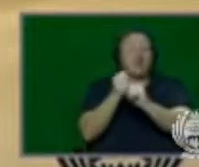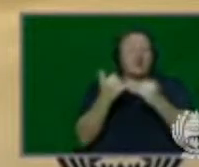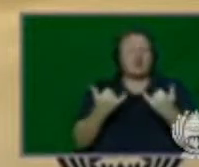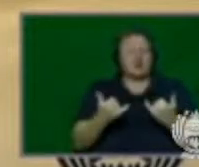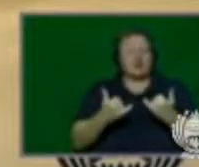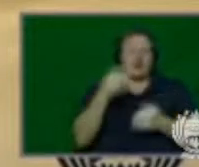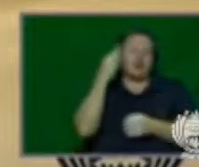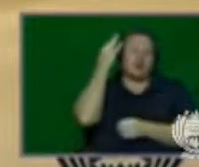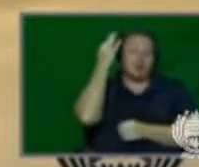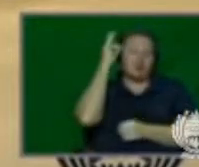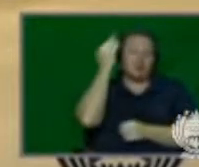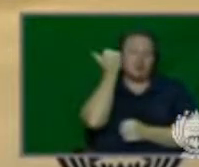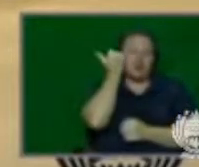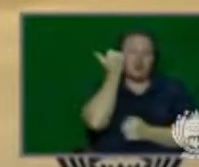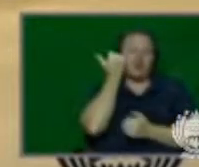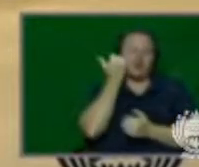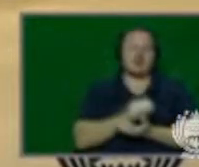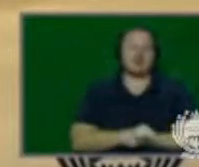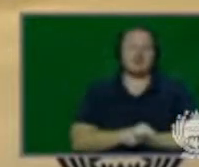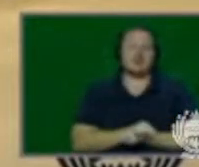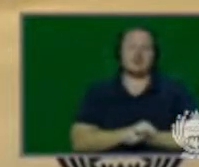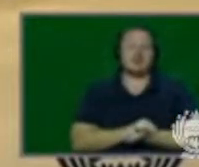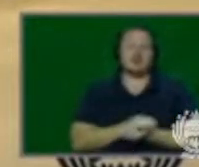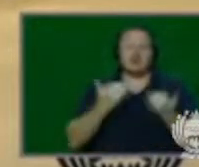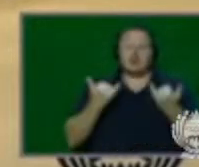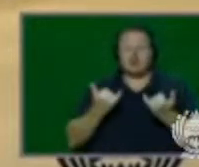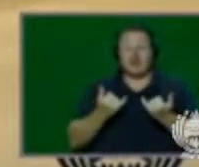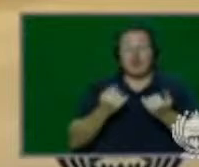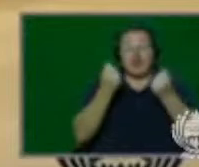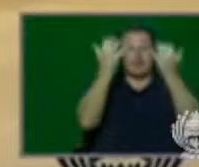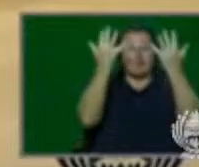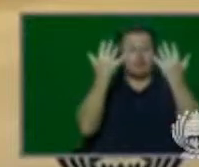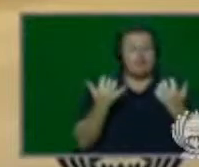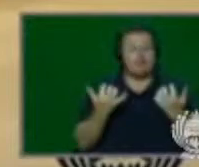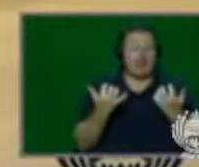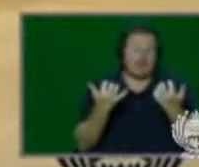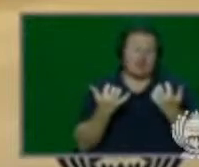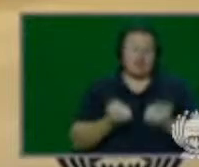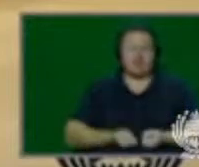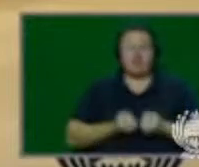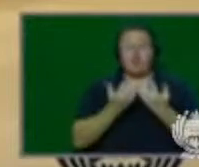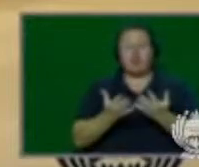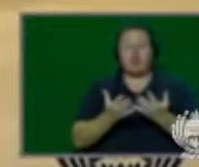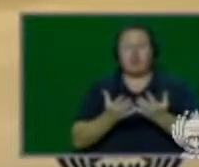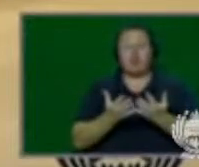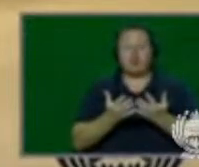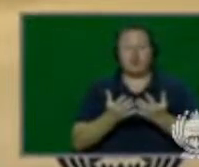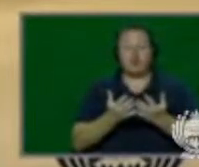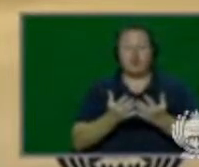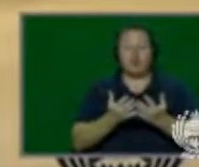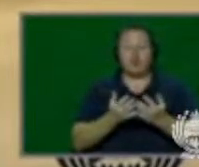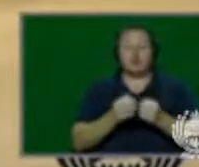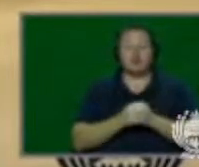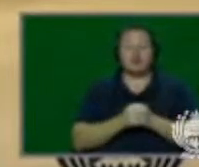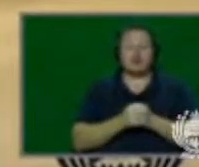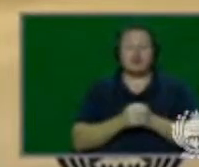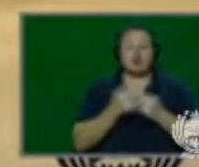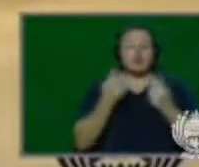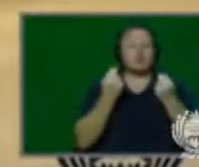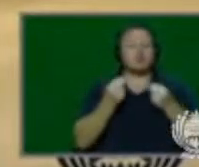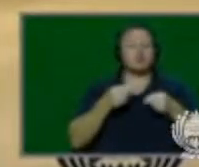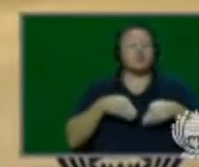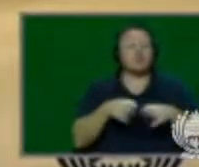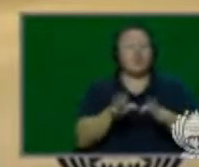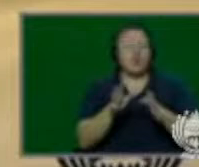administration. Today's budget proposes a bold and pragmatic approach to achieve this